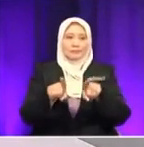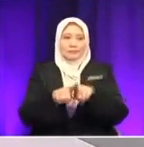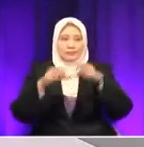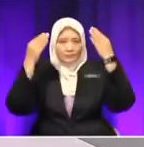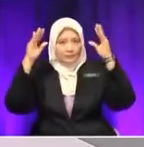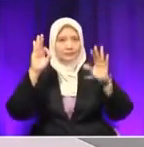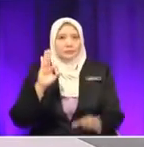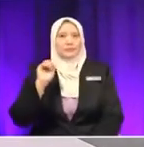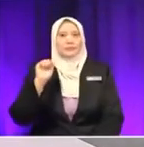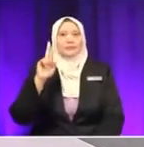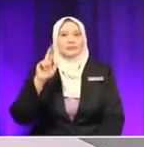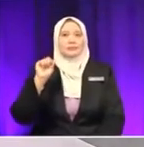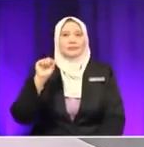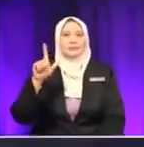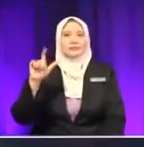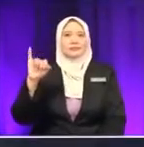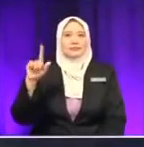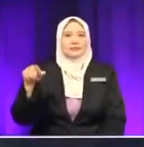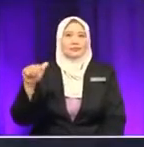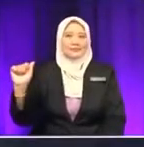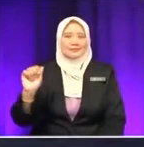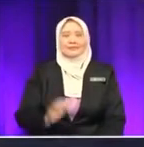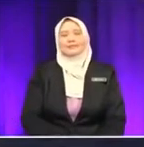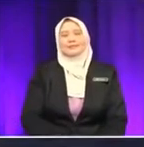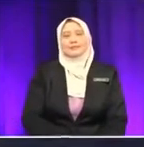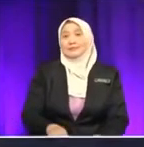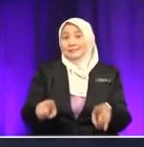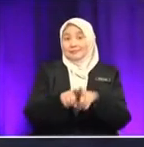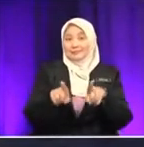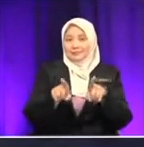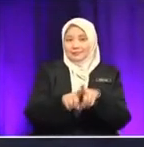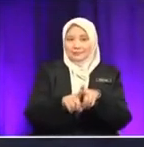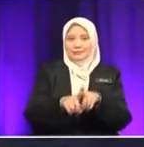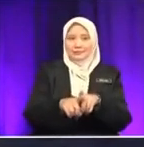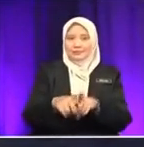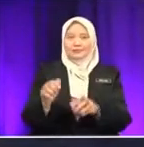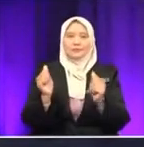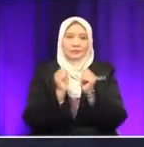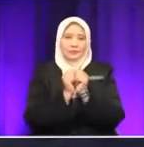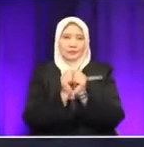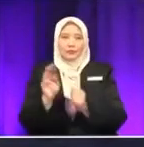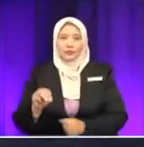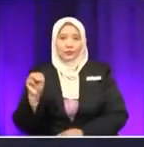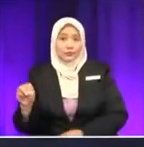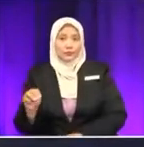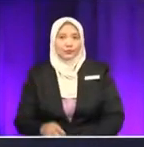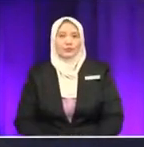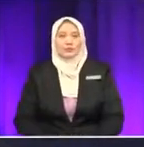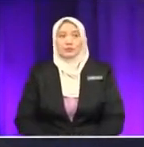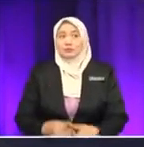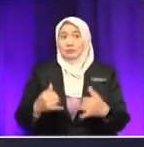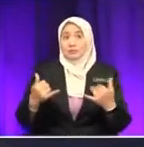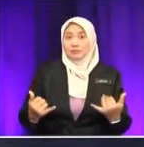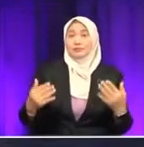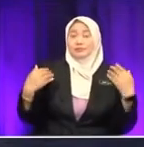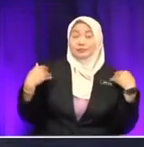the way from Kelantan. So hello teacher, welcome back. And I'm sure you have a lot more things to, you know, blow our minds,